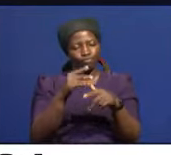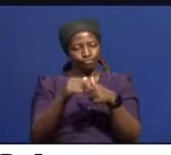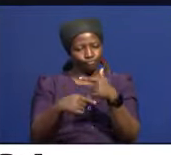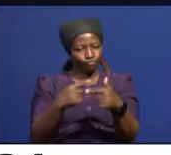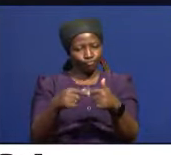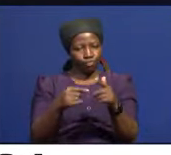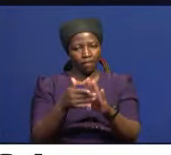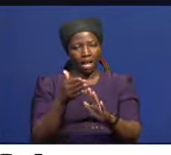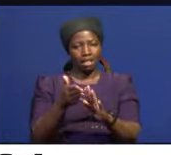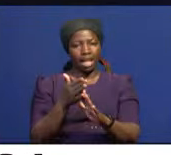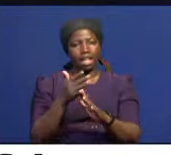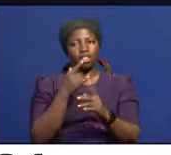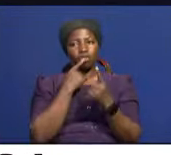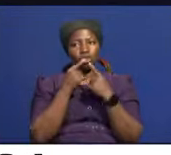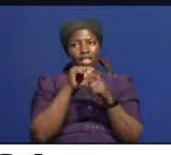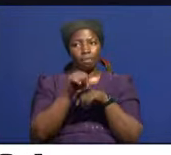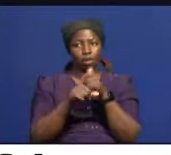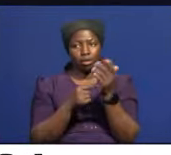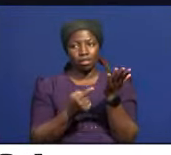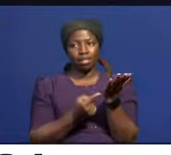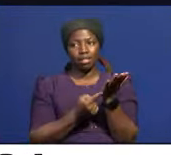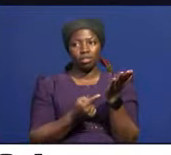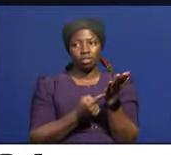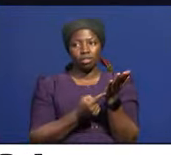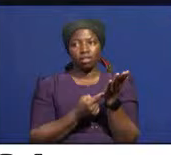And speaking about technology